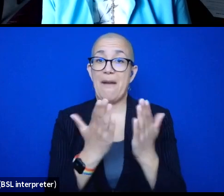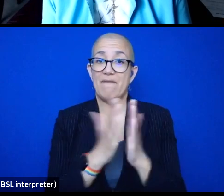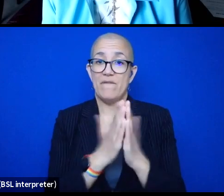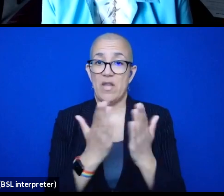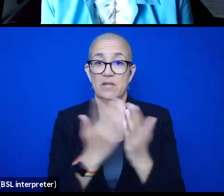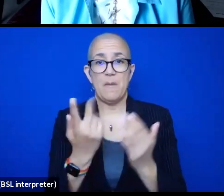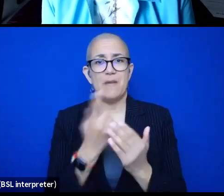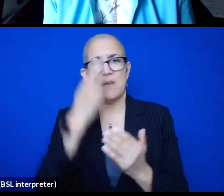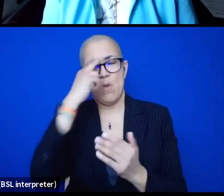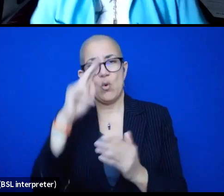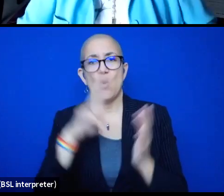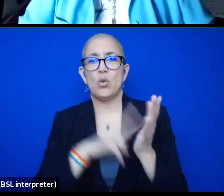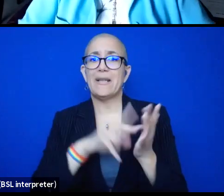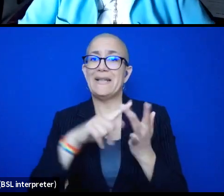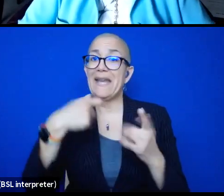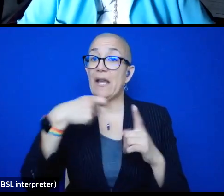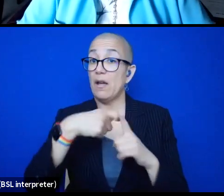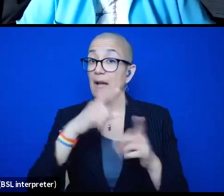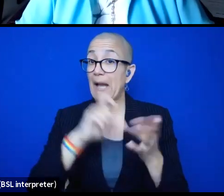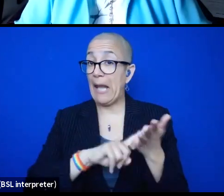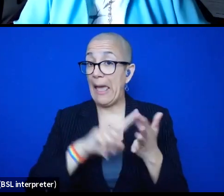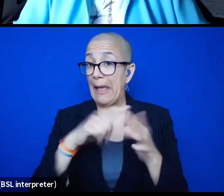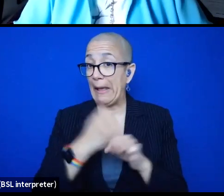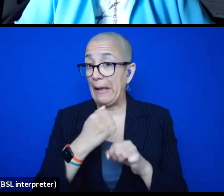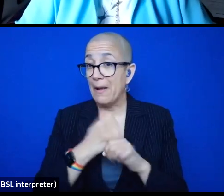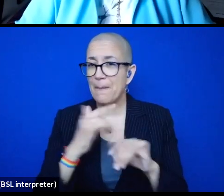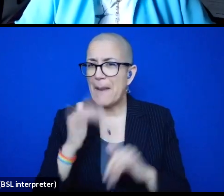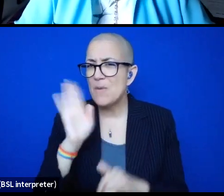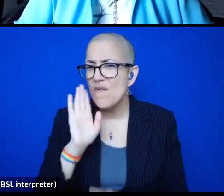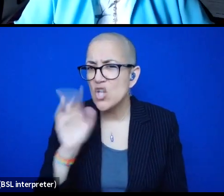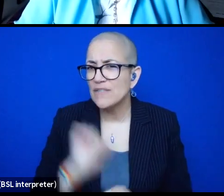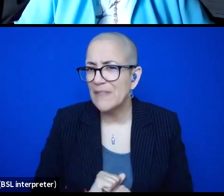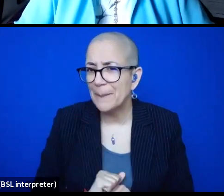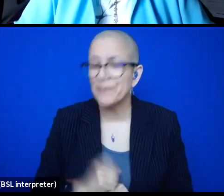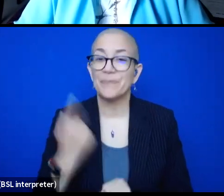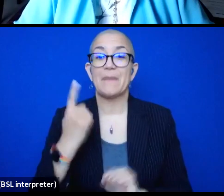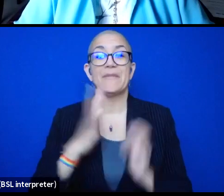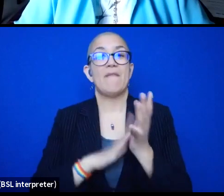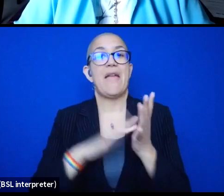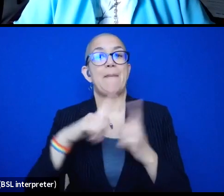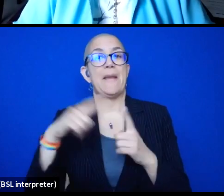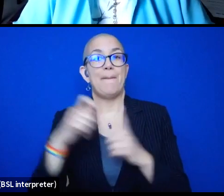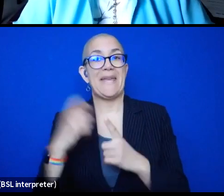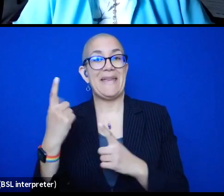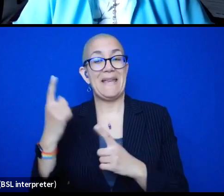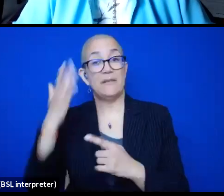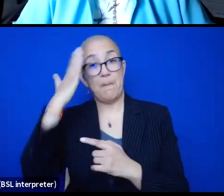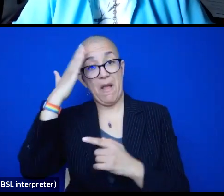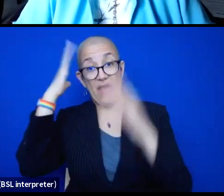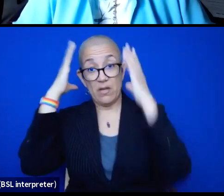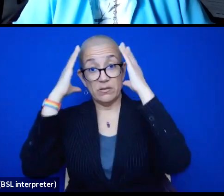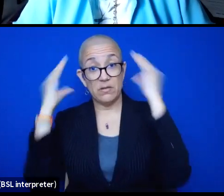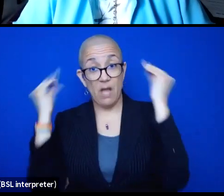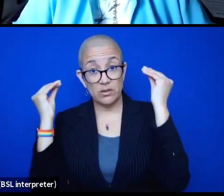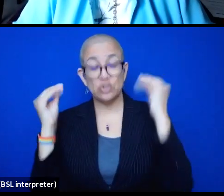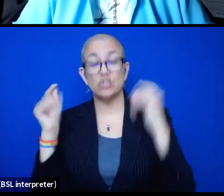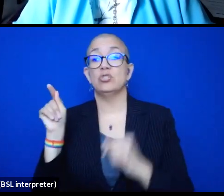Nick Clegg. You might have heard of him. He was then an MEP and he has a Dutch mother and he looked